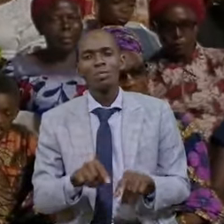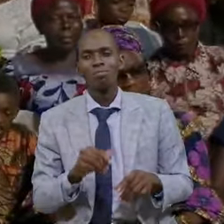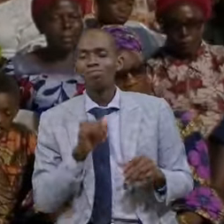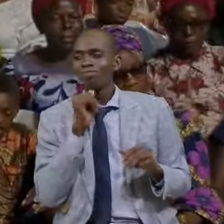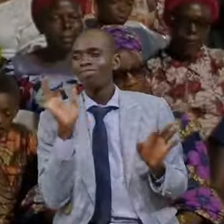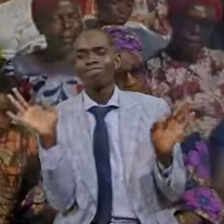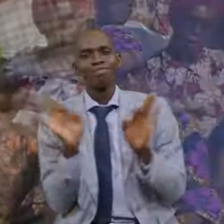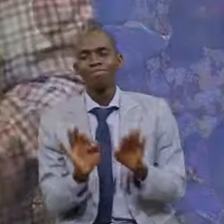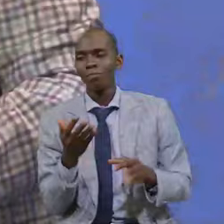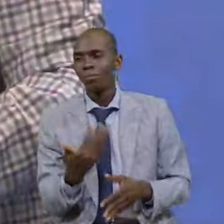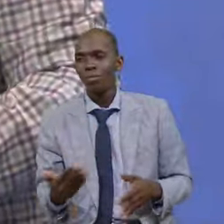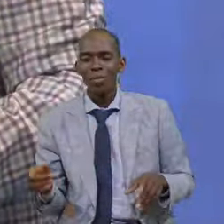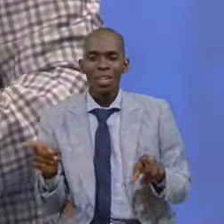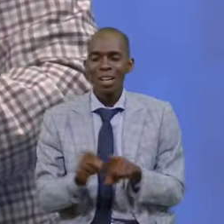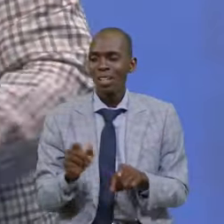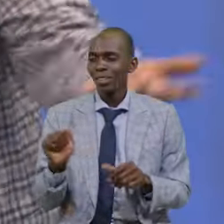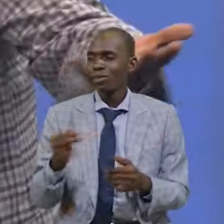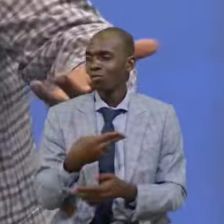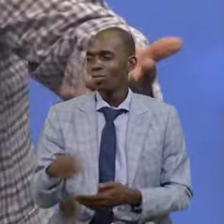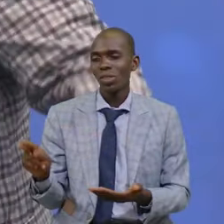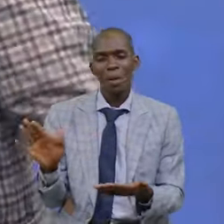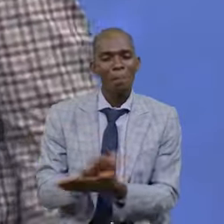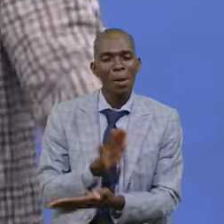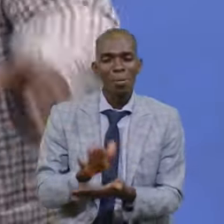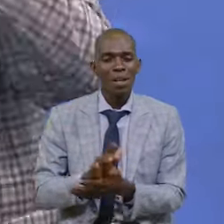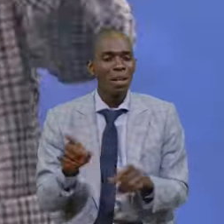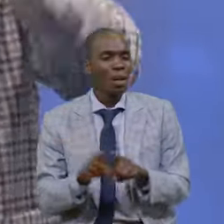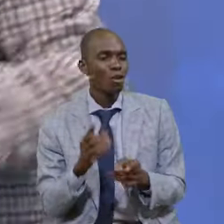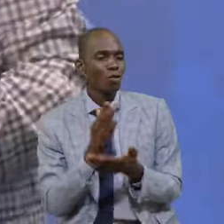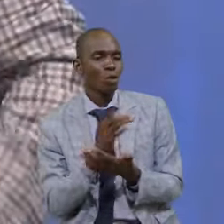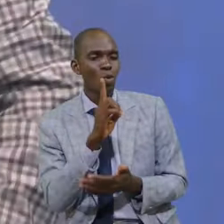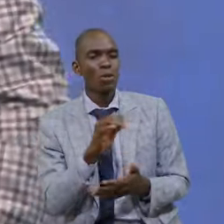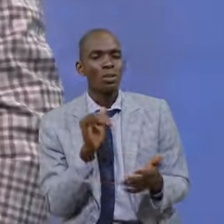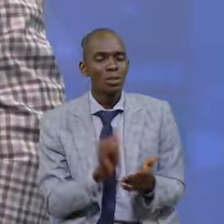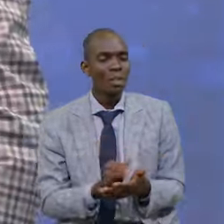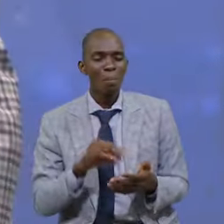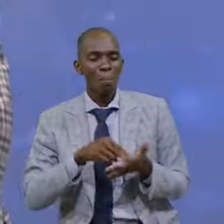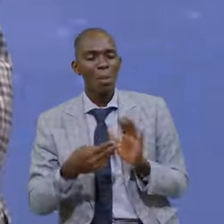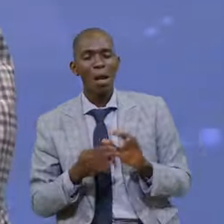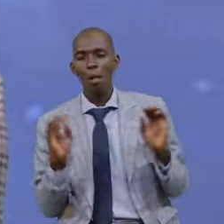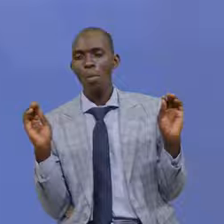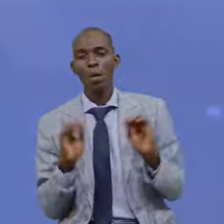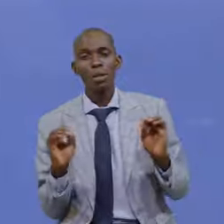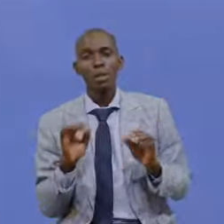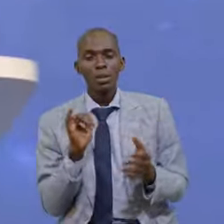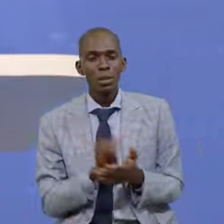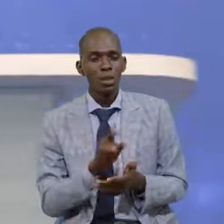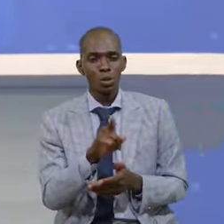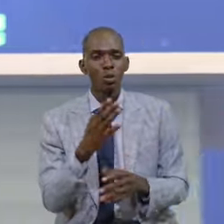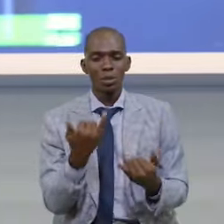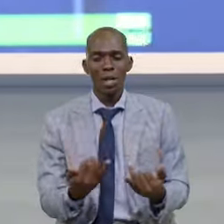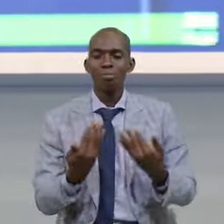a raw sheet of paper, as somebody that amounts to nothing, that you'll sell yourself